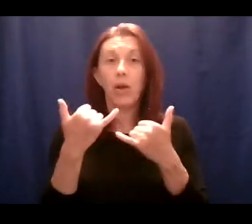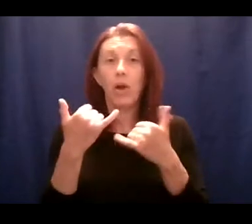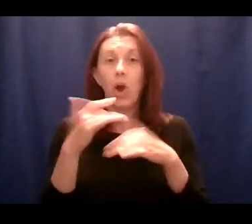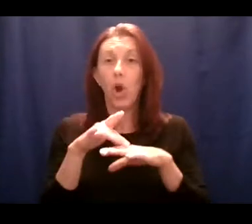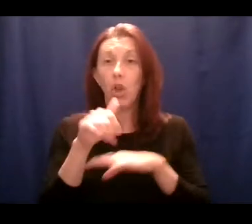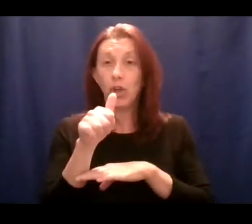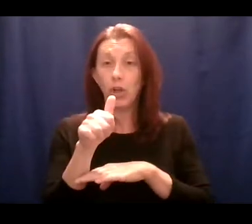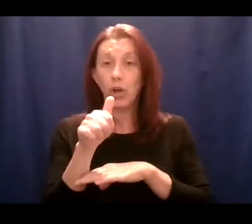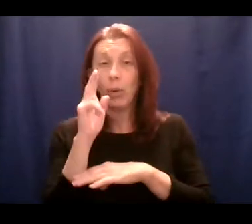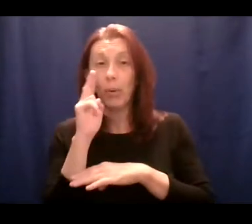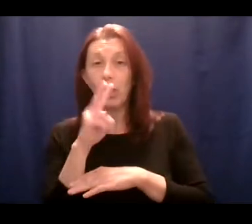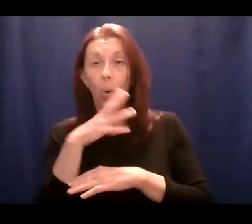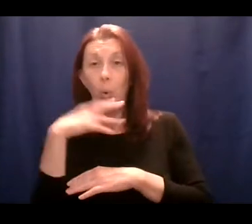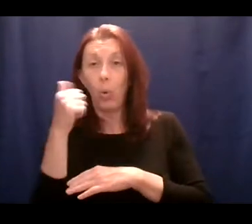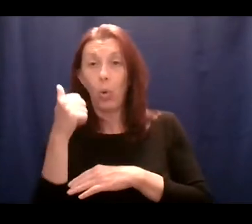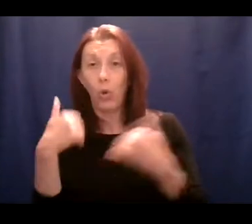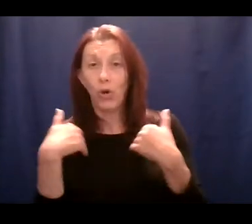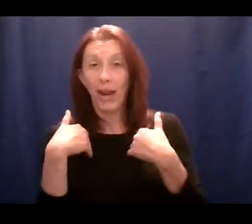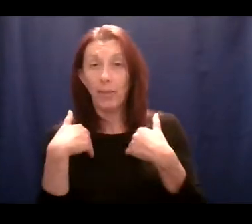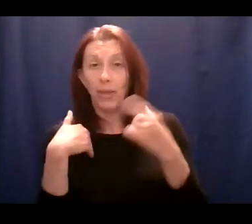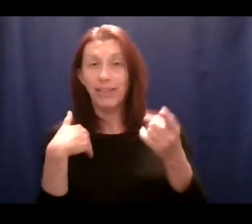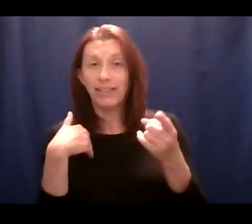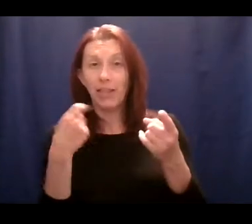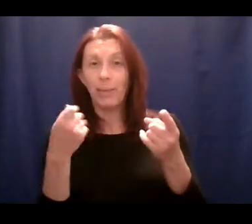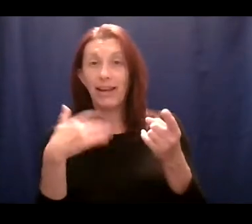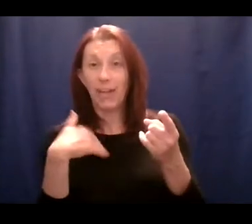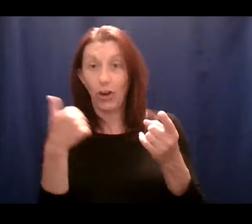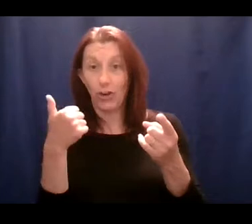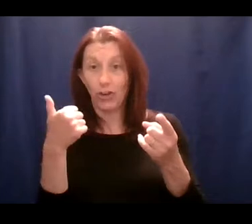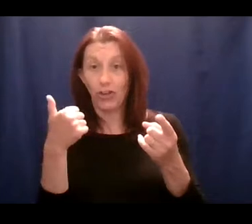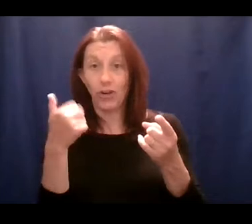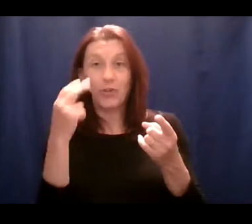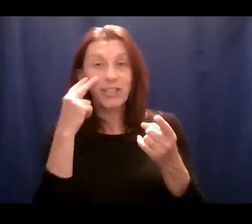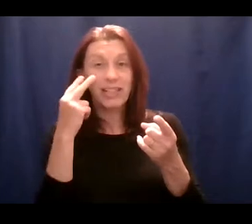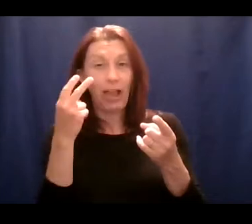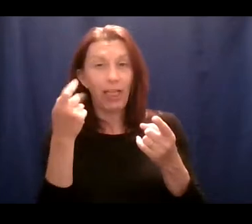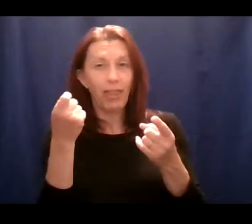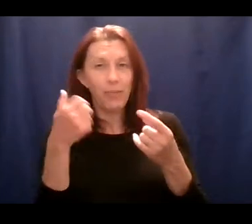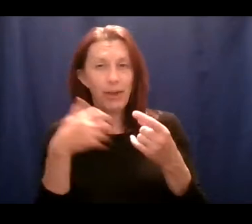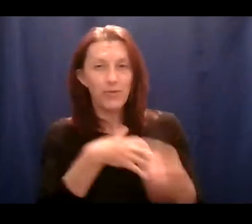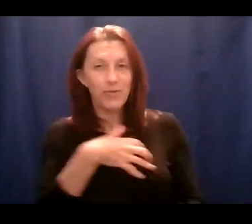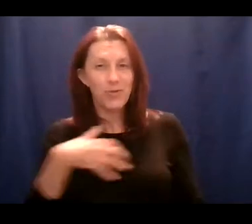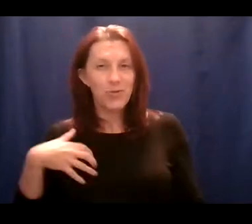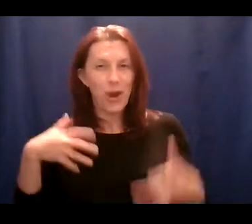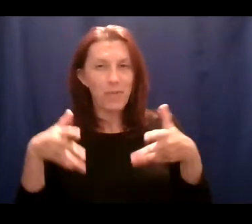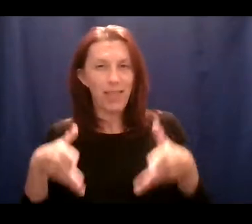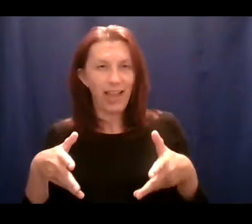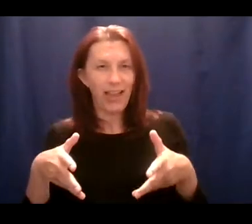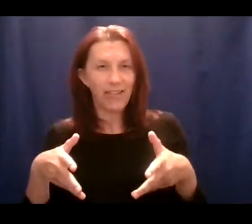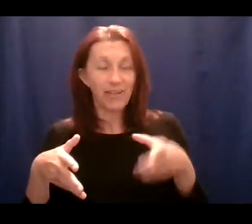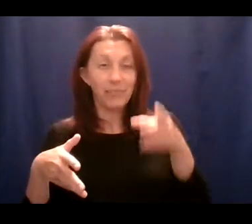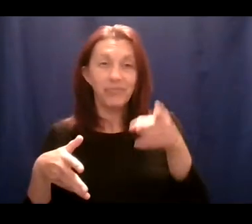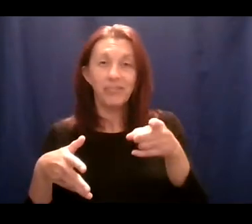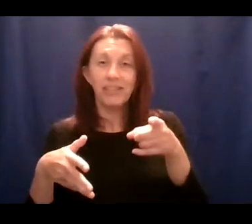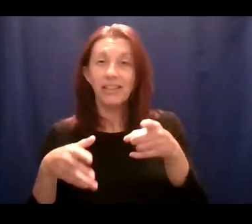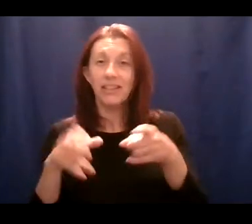is a slightly younger zebra shark. Do you notice how you can kind of see those stripes? Yeah, this is a shark that was hatched here at